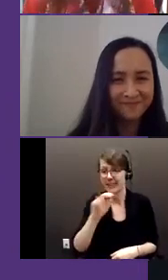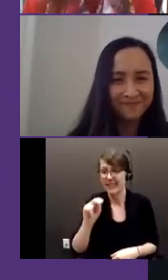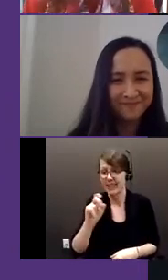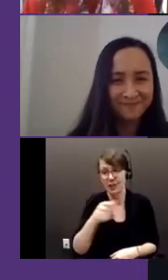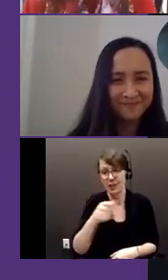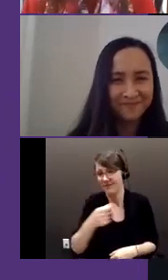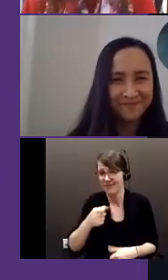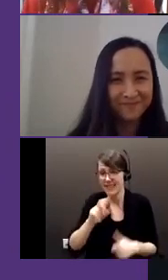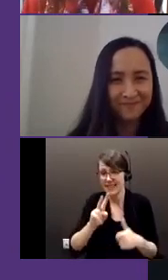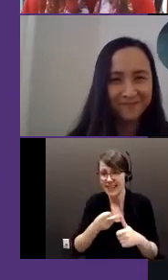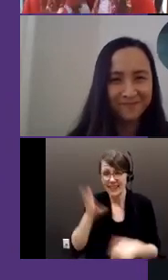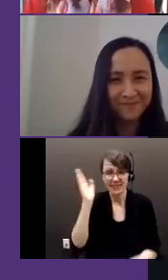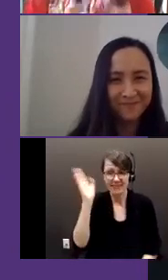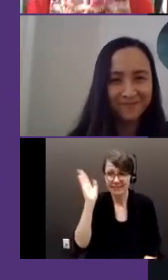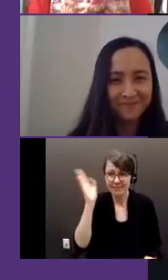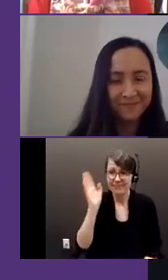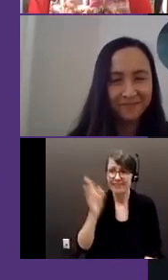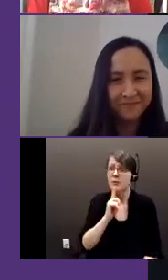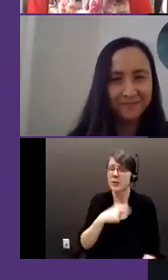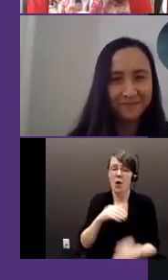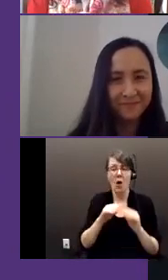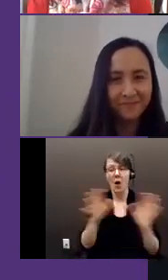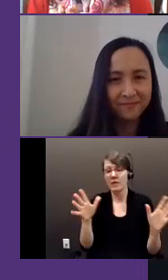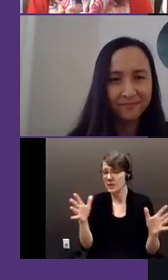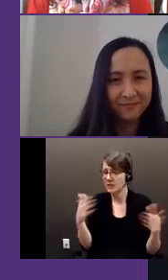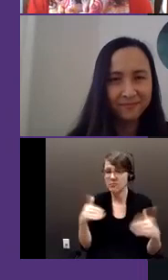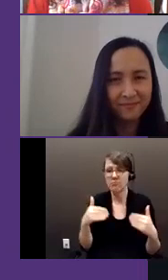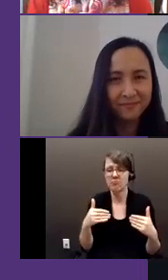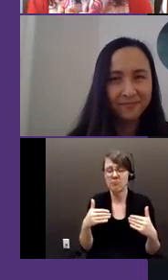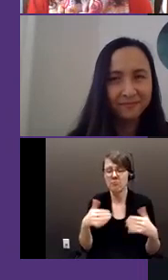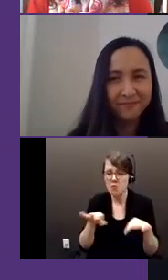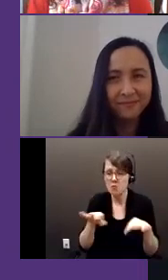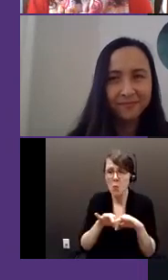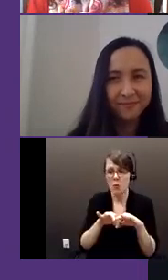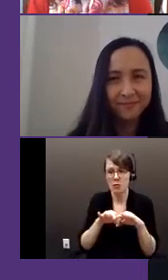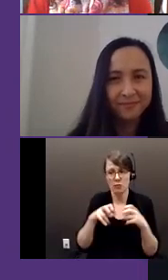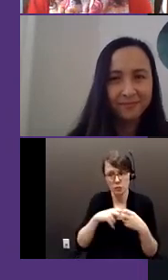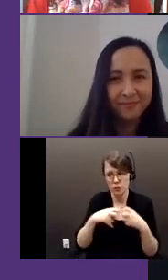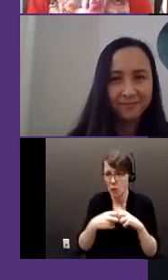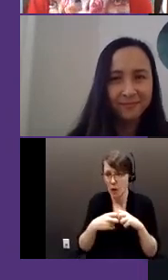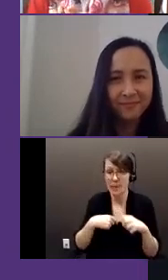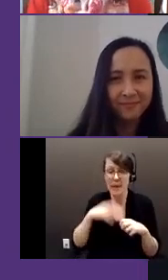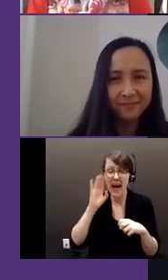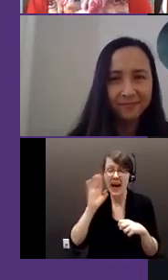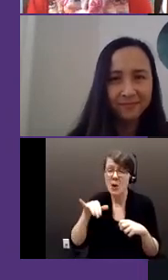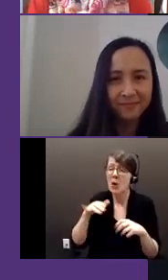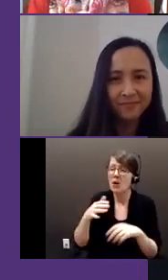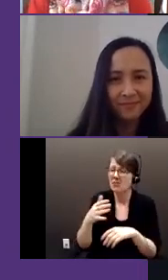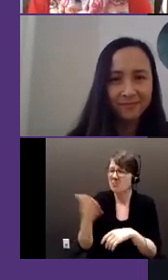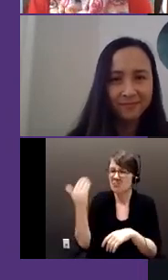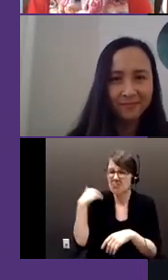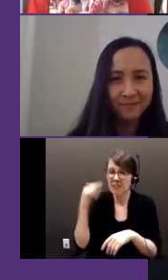is a huge issue. I know that we saw a big increase after the hashtag #MeToo. Oh,